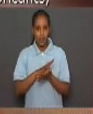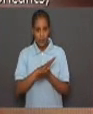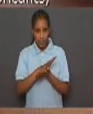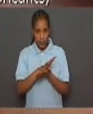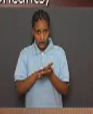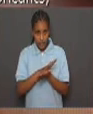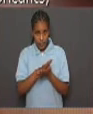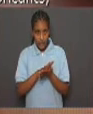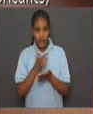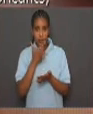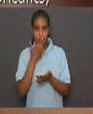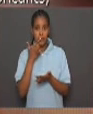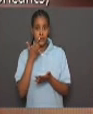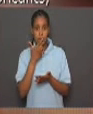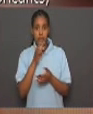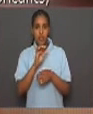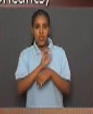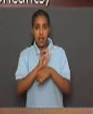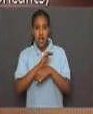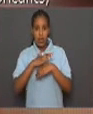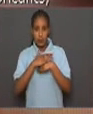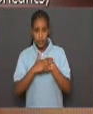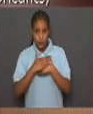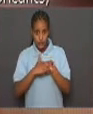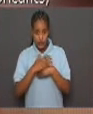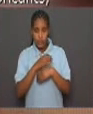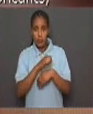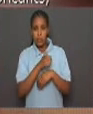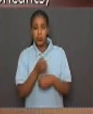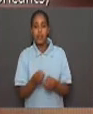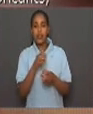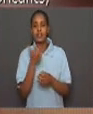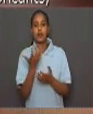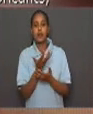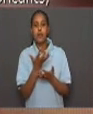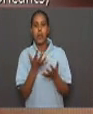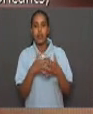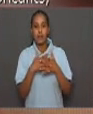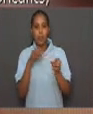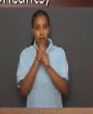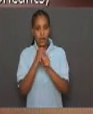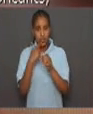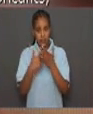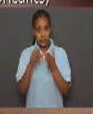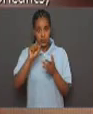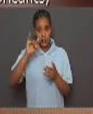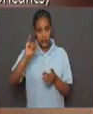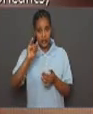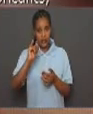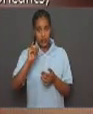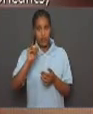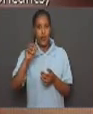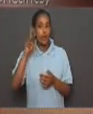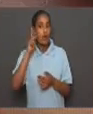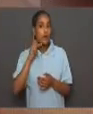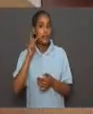Lubricants, lipstick, car polish, and many other materials are made using silicone